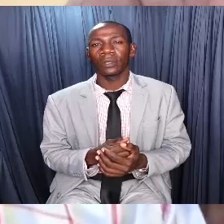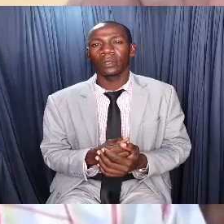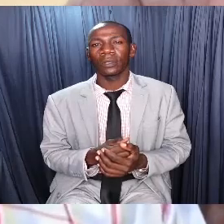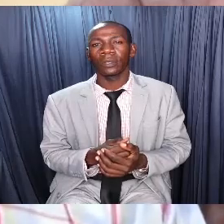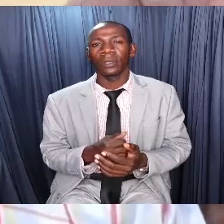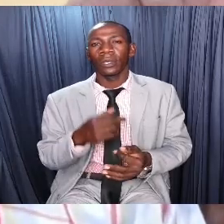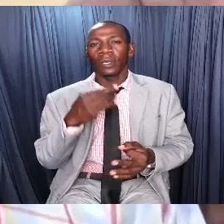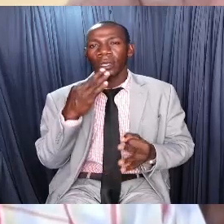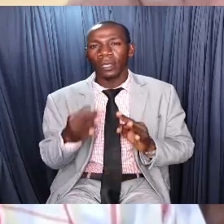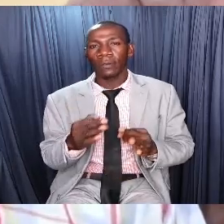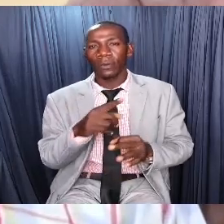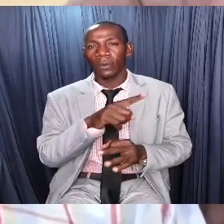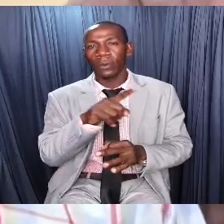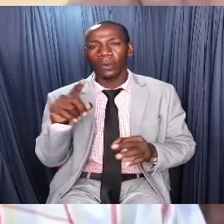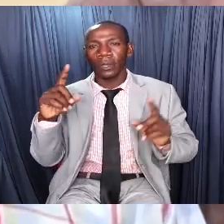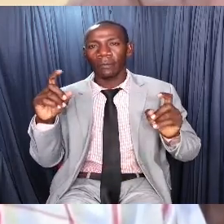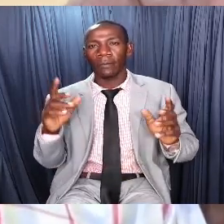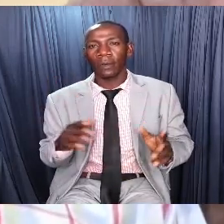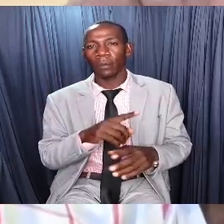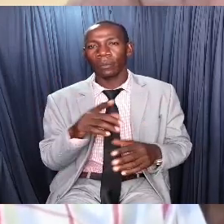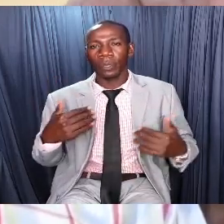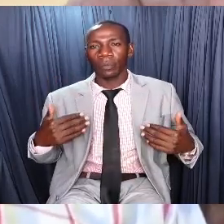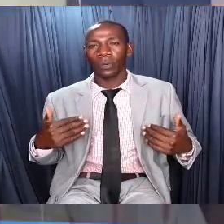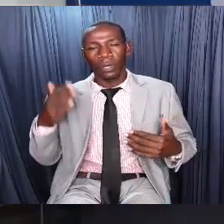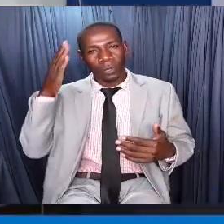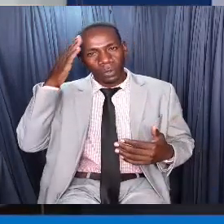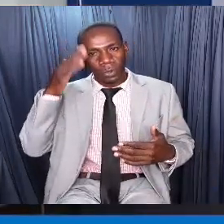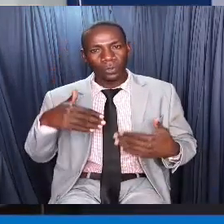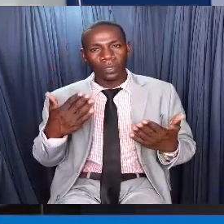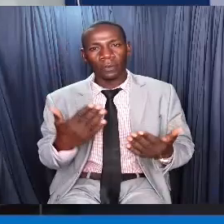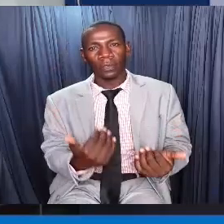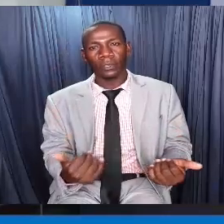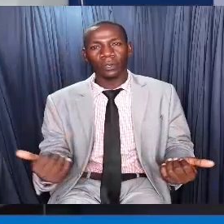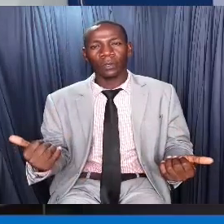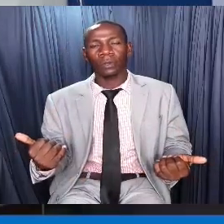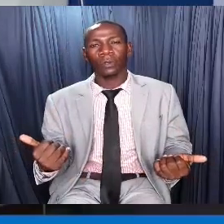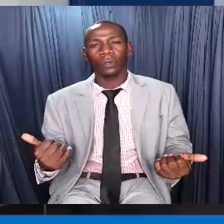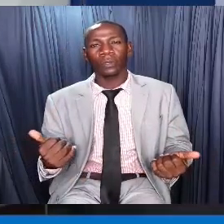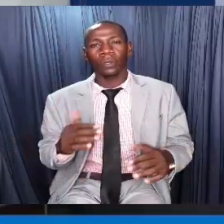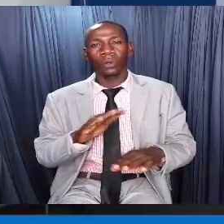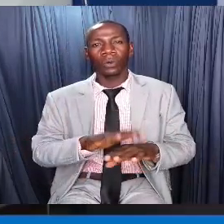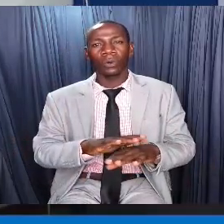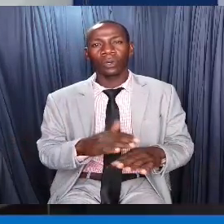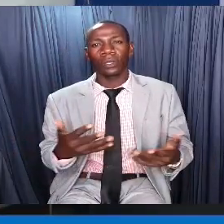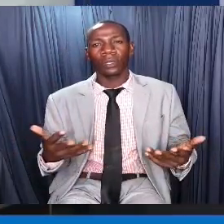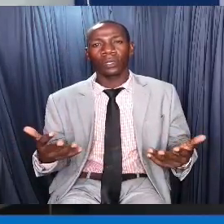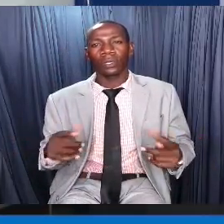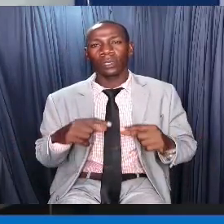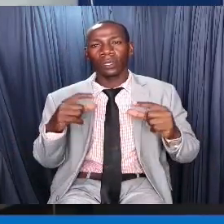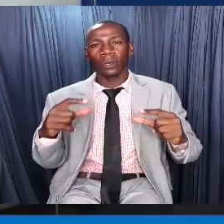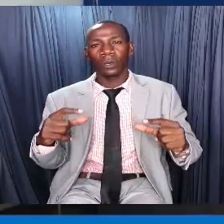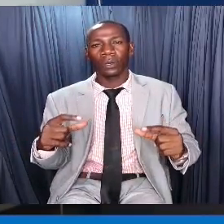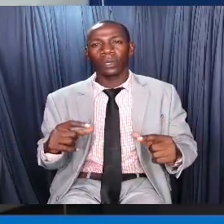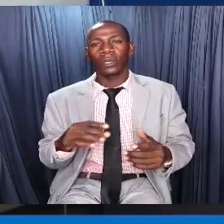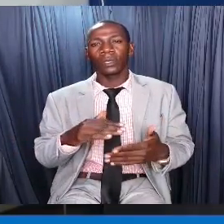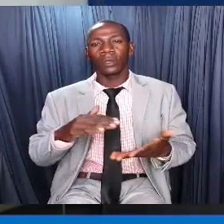Basi ikiwa ninyi mlio waovu, so if you wicked people, mnajua kuwapa watoto wenu, know how to give your children, vipawa vyema, good gifts. Je, si